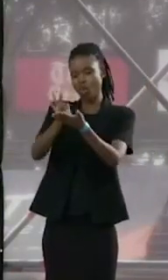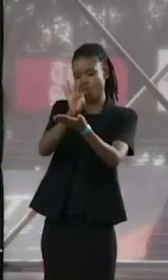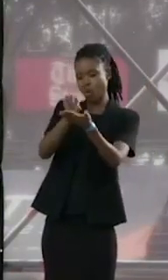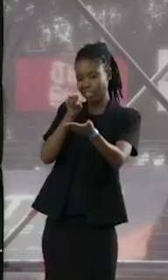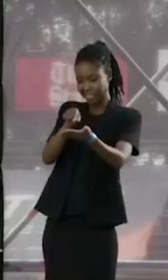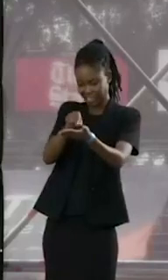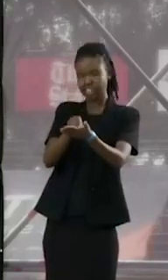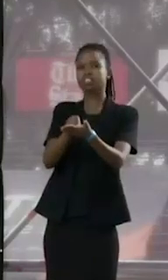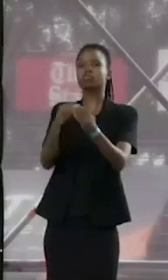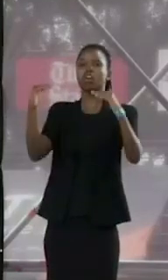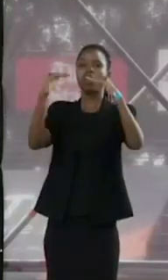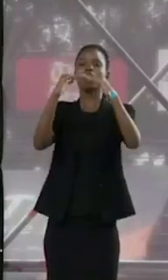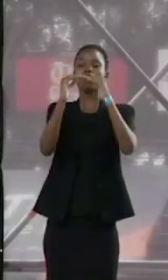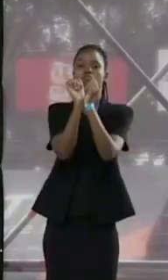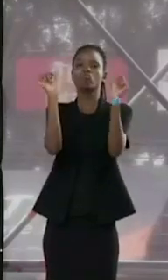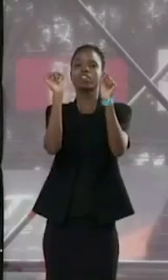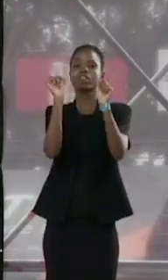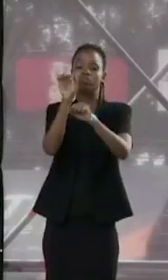started owning space.